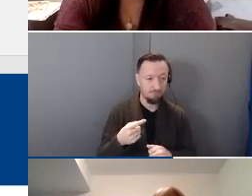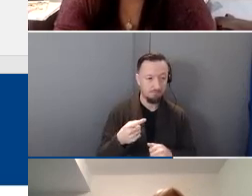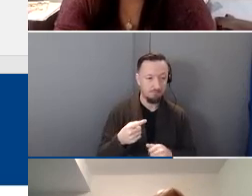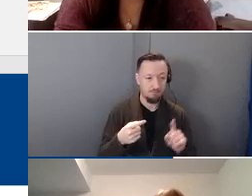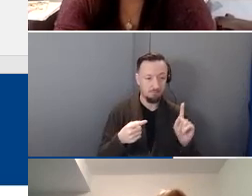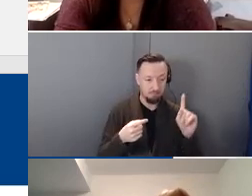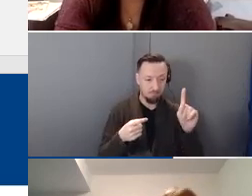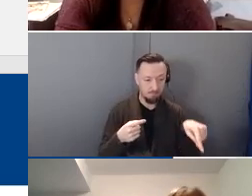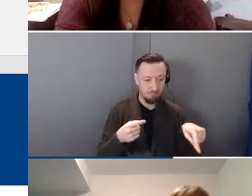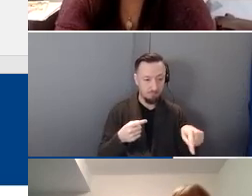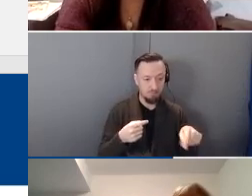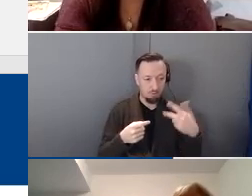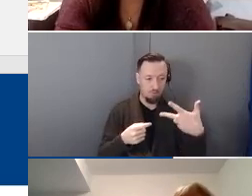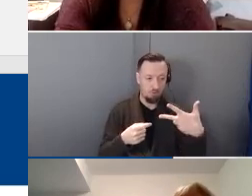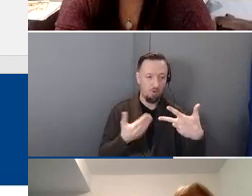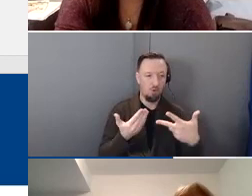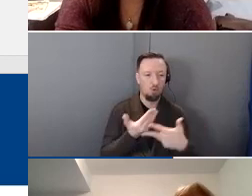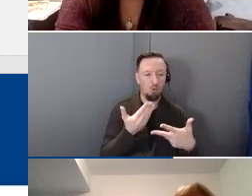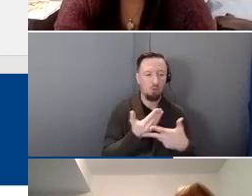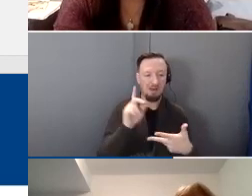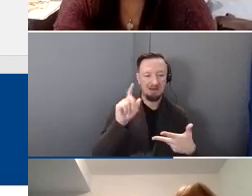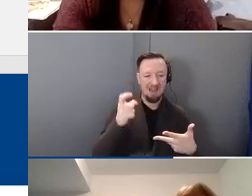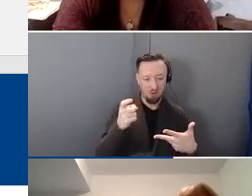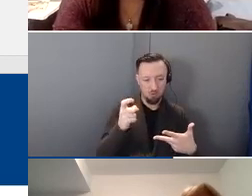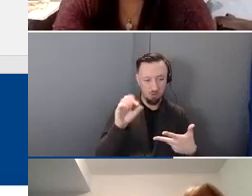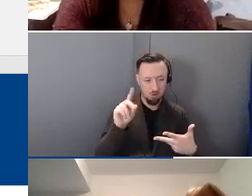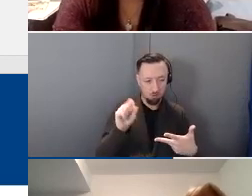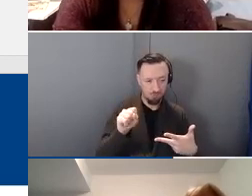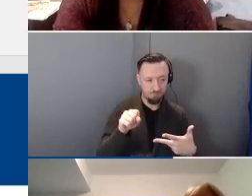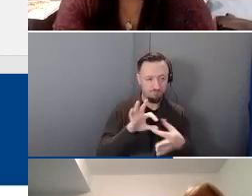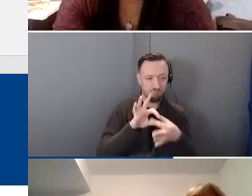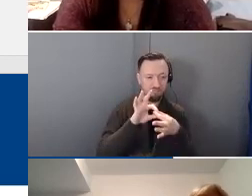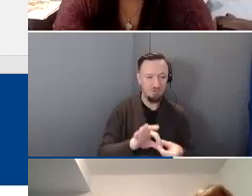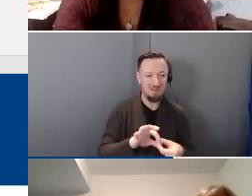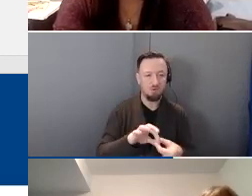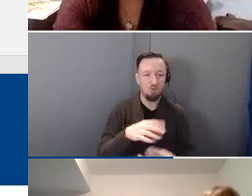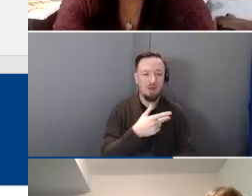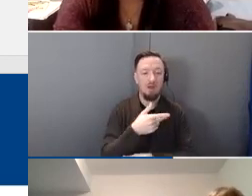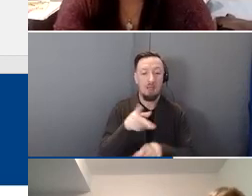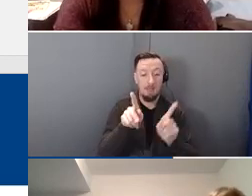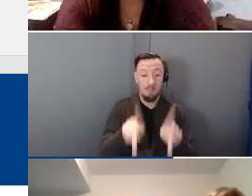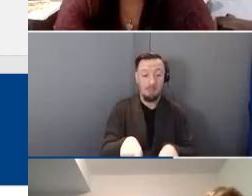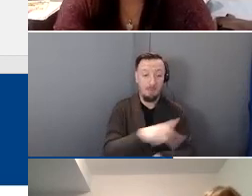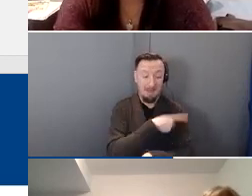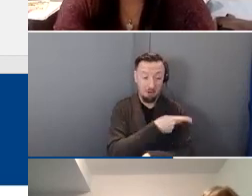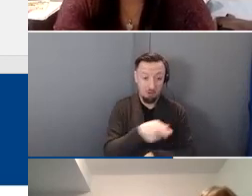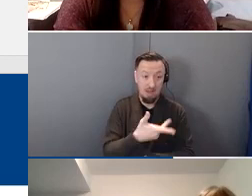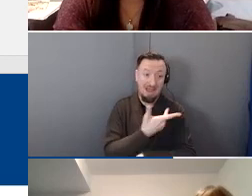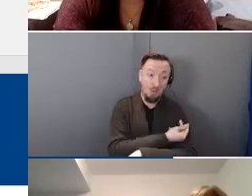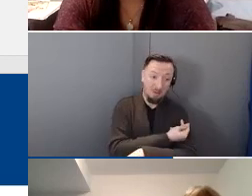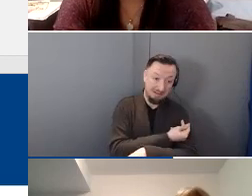So we have here listed, these are 3 new diagnosis codes, and they're all related to the immunization status of the patient.